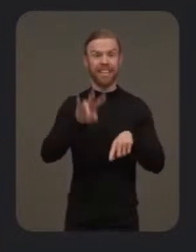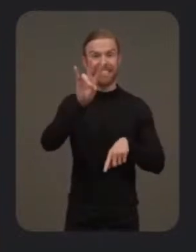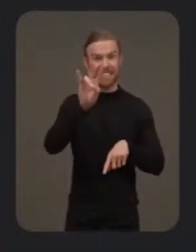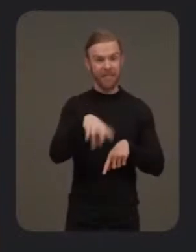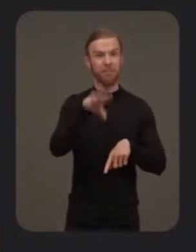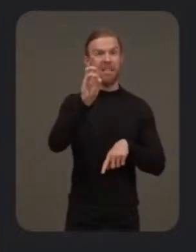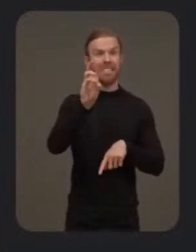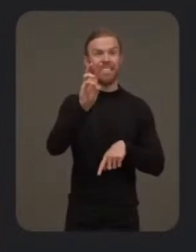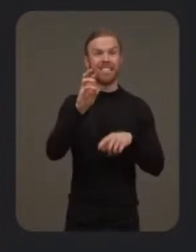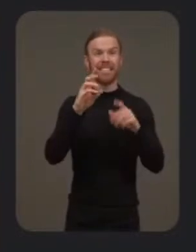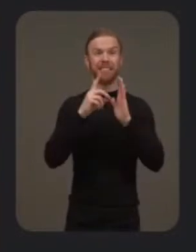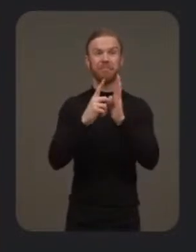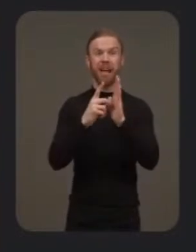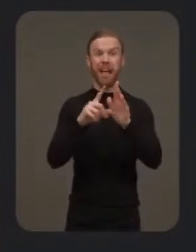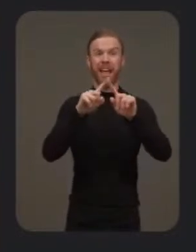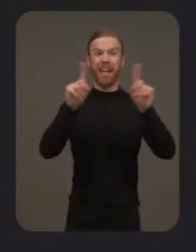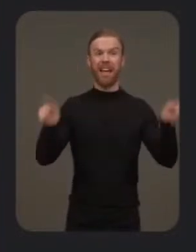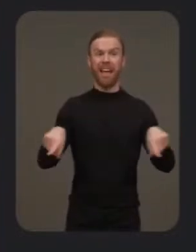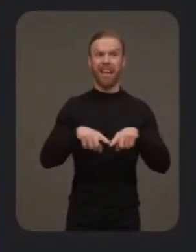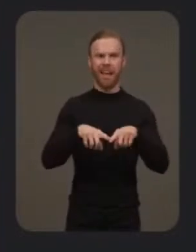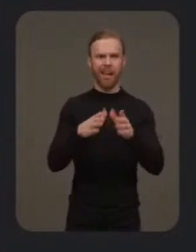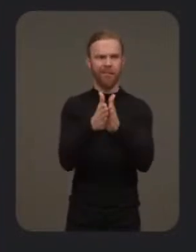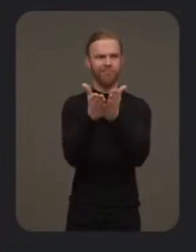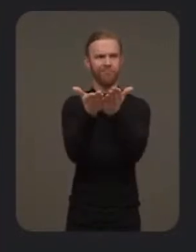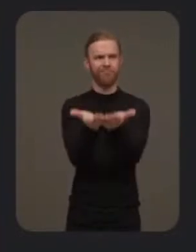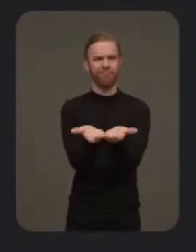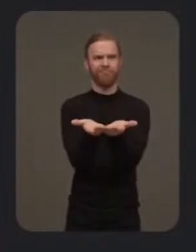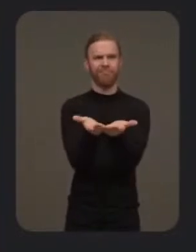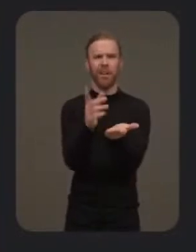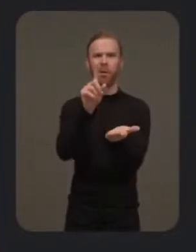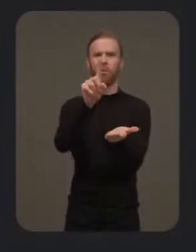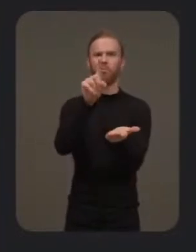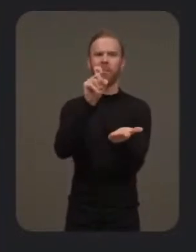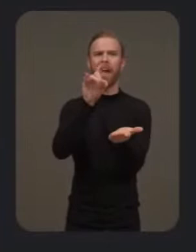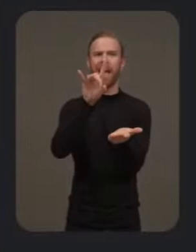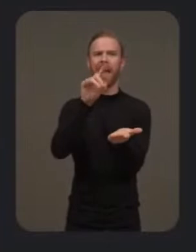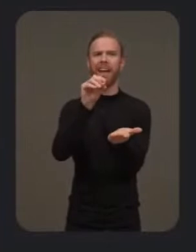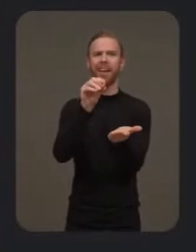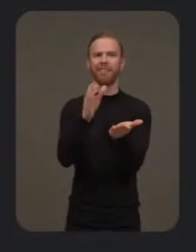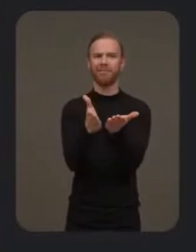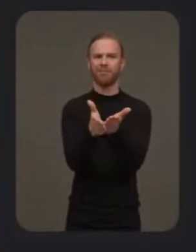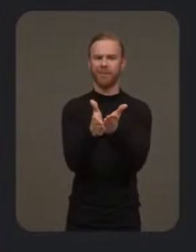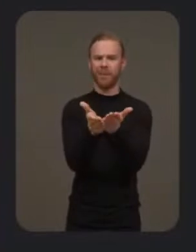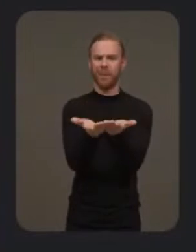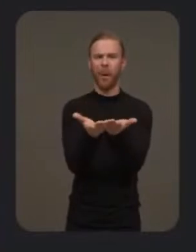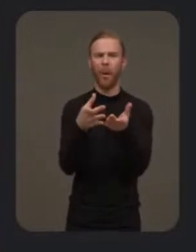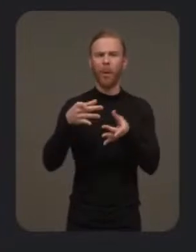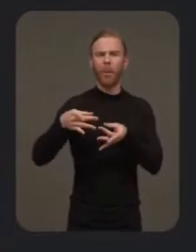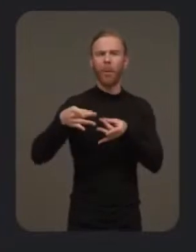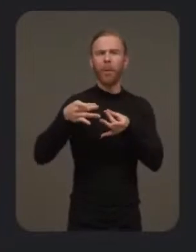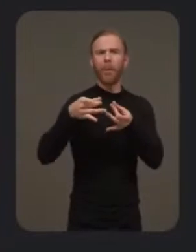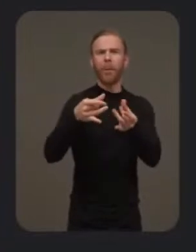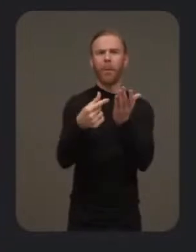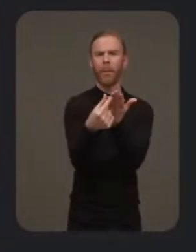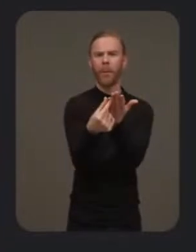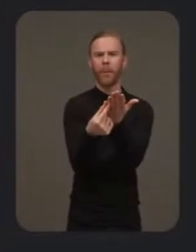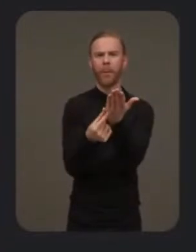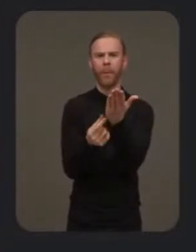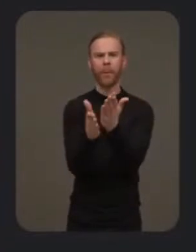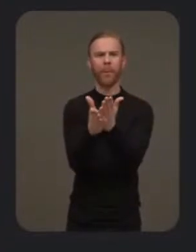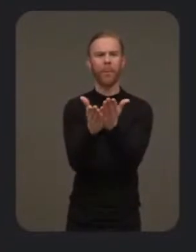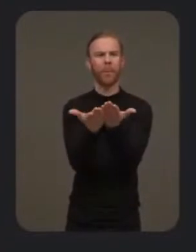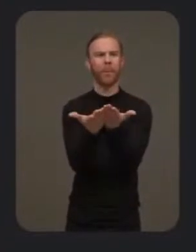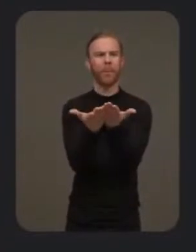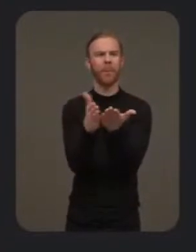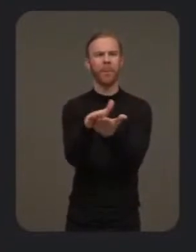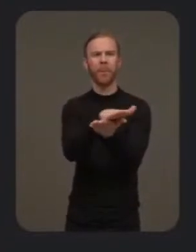7.6-inch display that opens flat with a custom 180-degree fluid friction hinge. So you're getting the best of